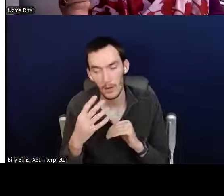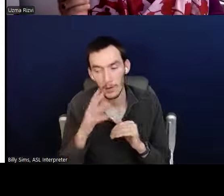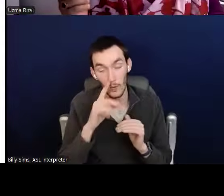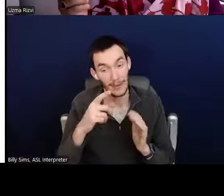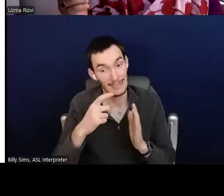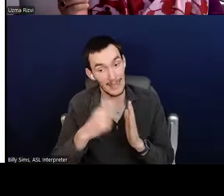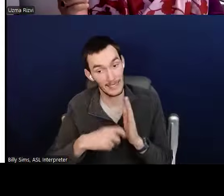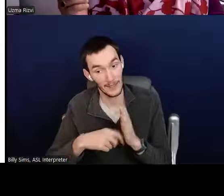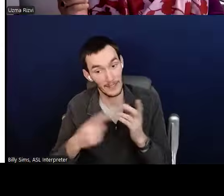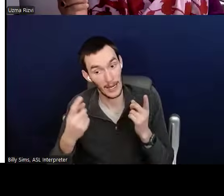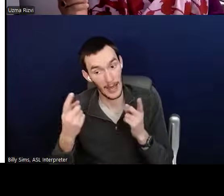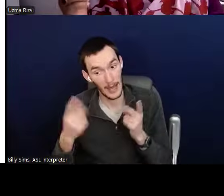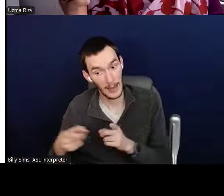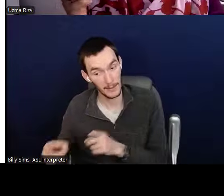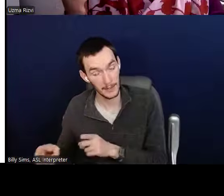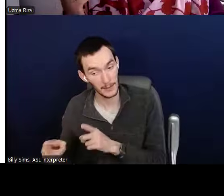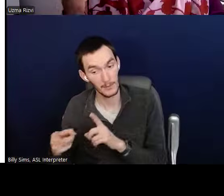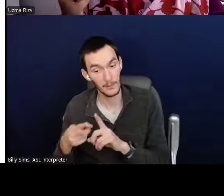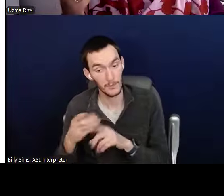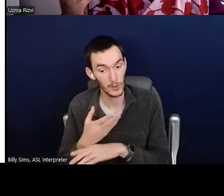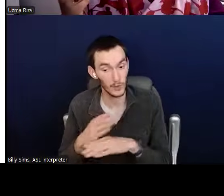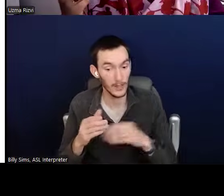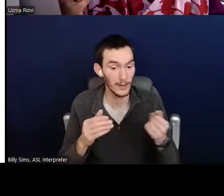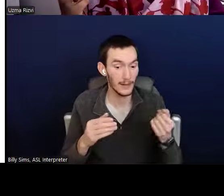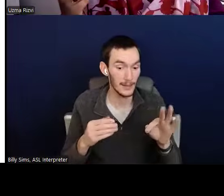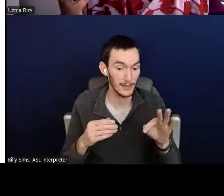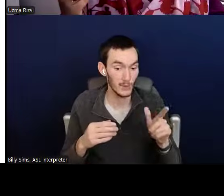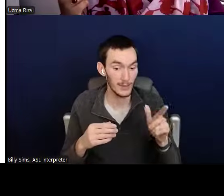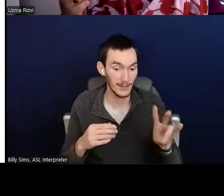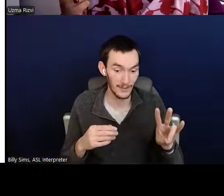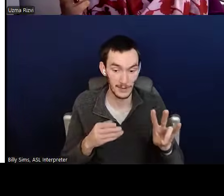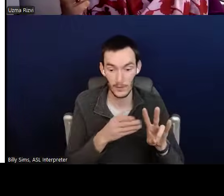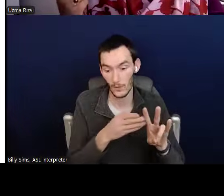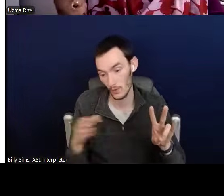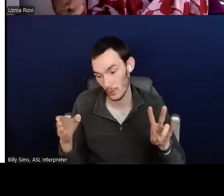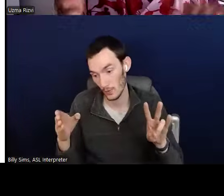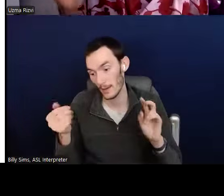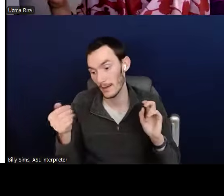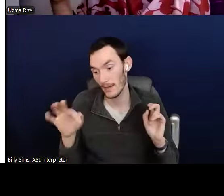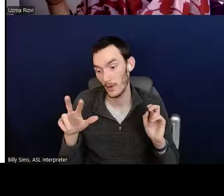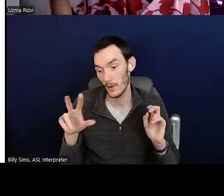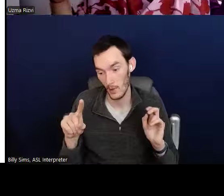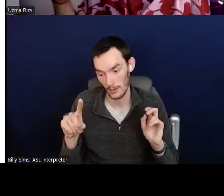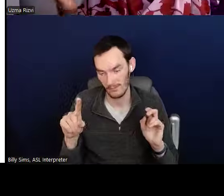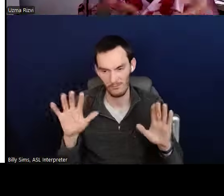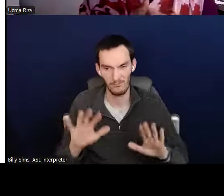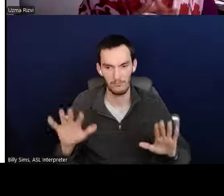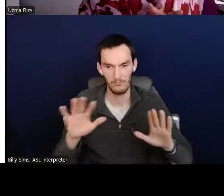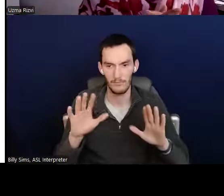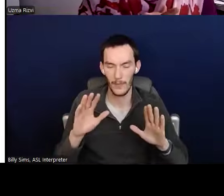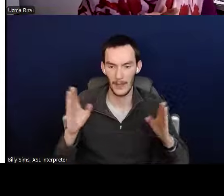that happened between 1927 all the way to 1931. That's kind of like our